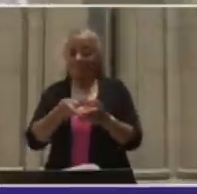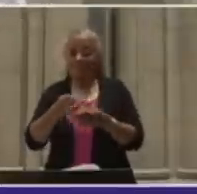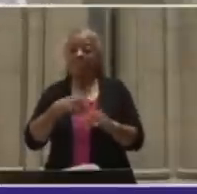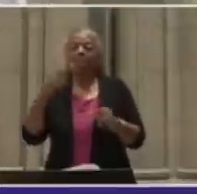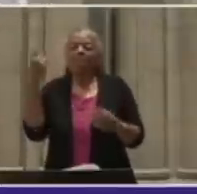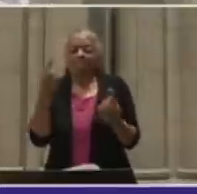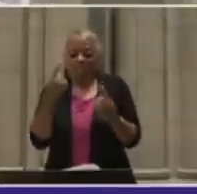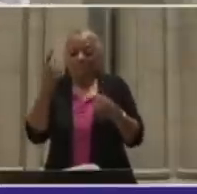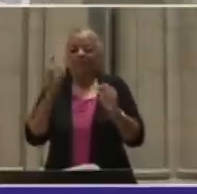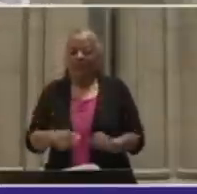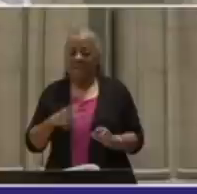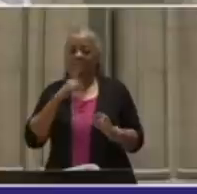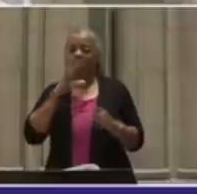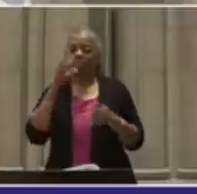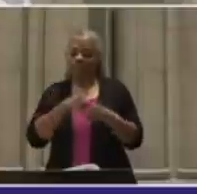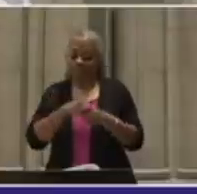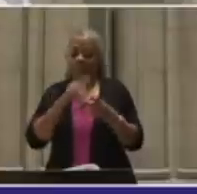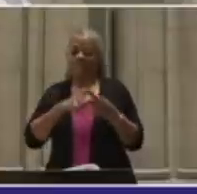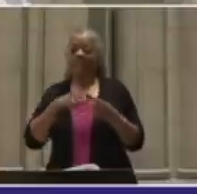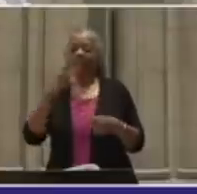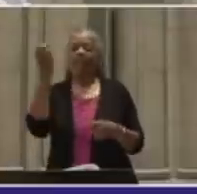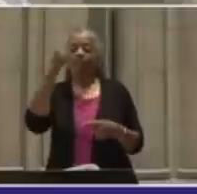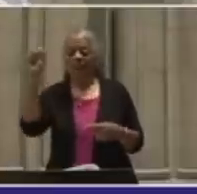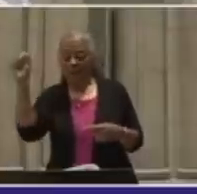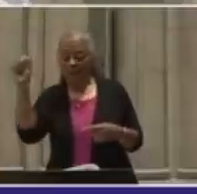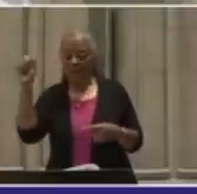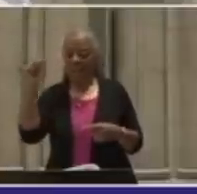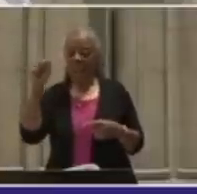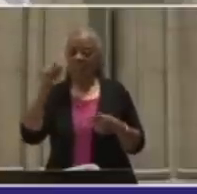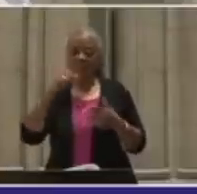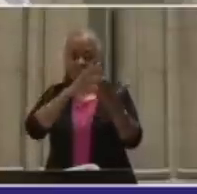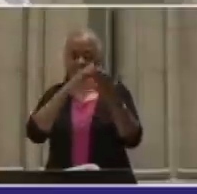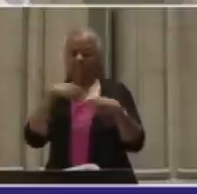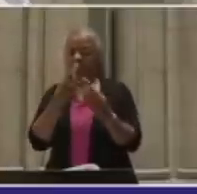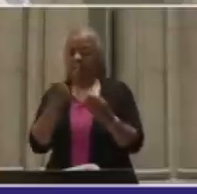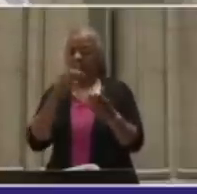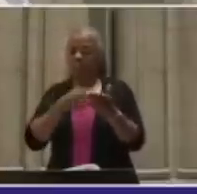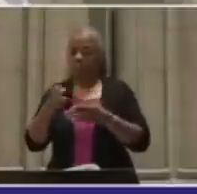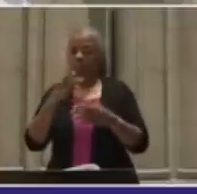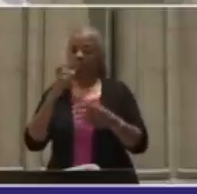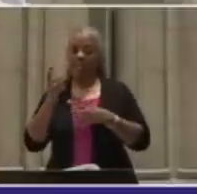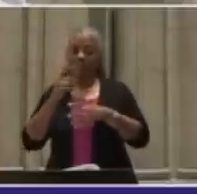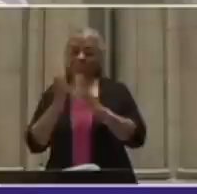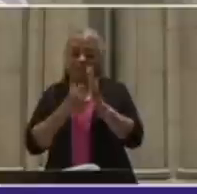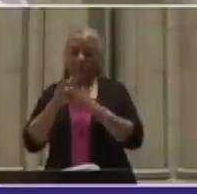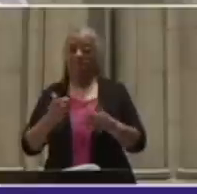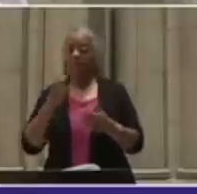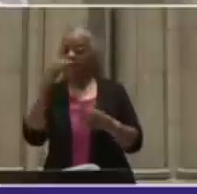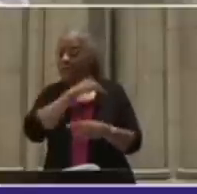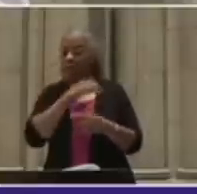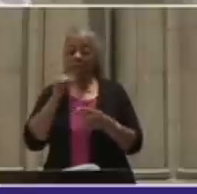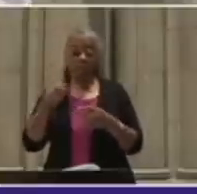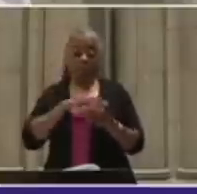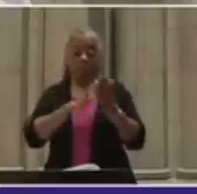somebody has to engage in the radical endeavor of telling the truth in a season of lies. If we're going to get